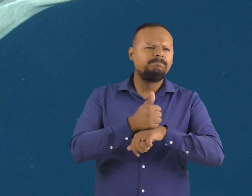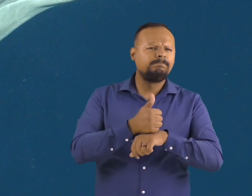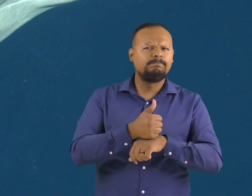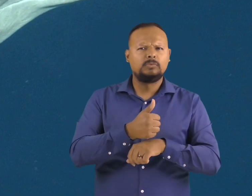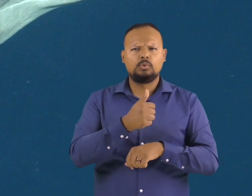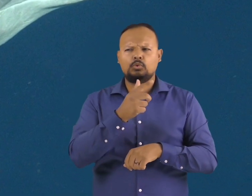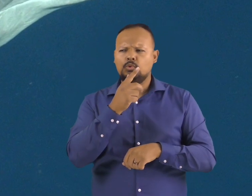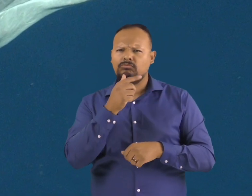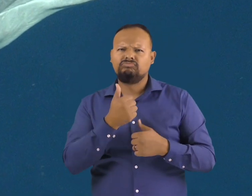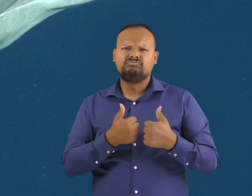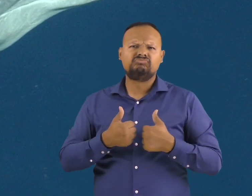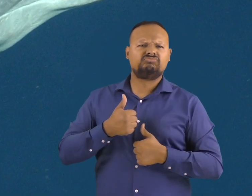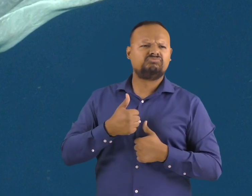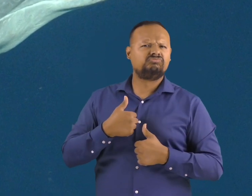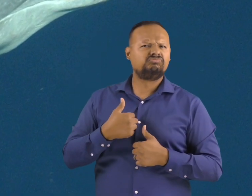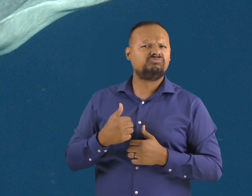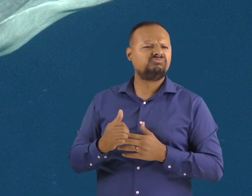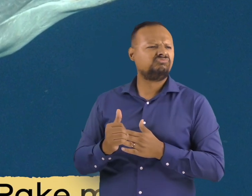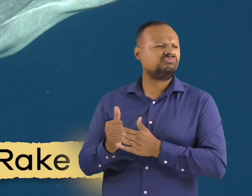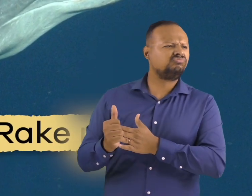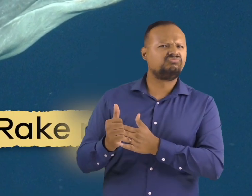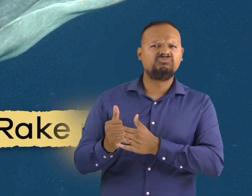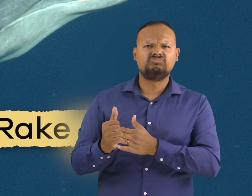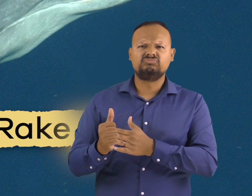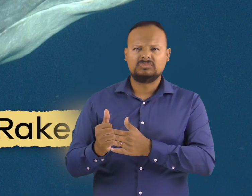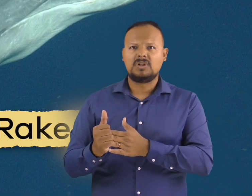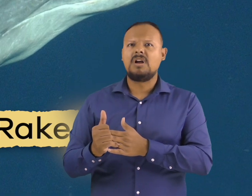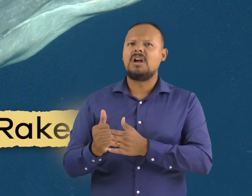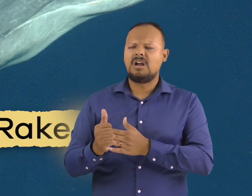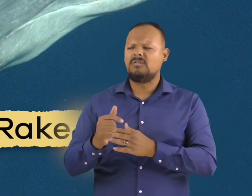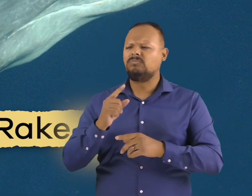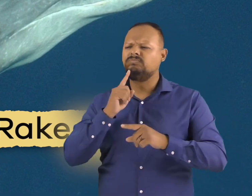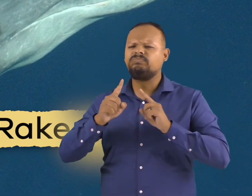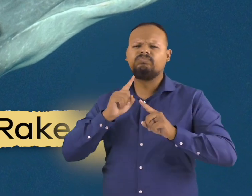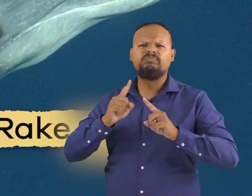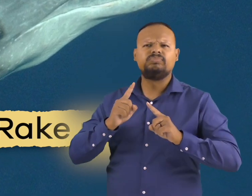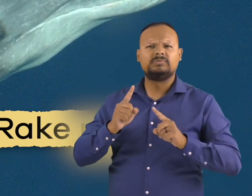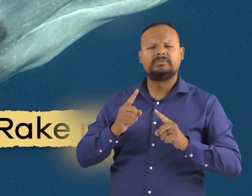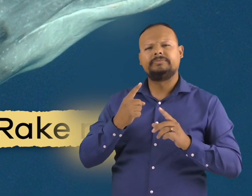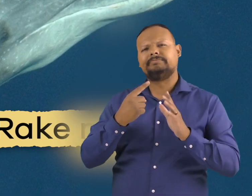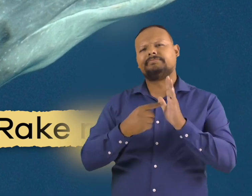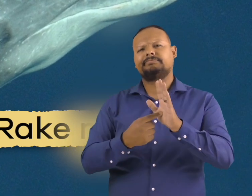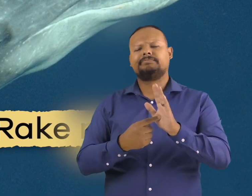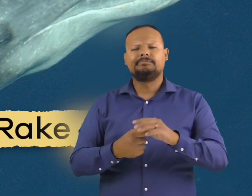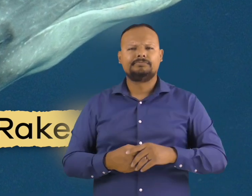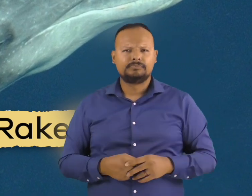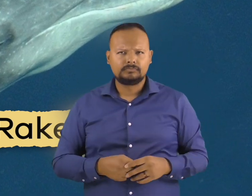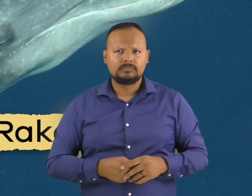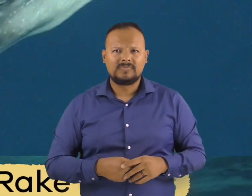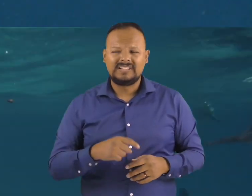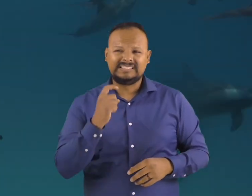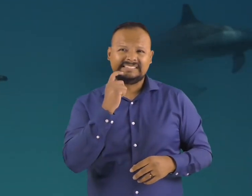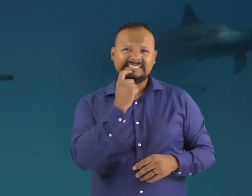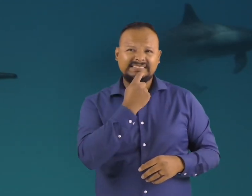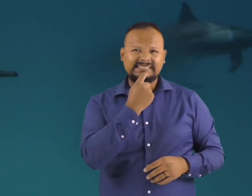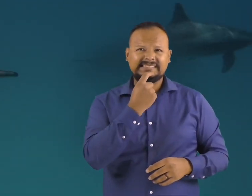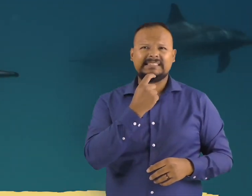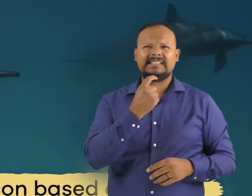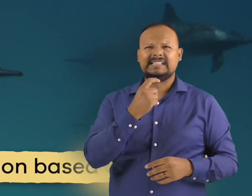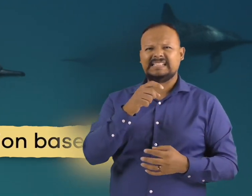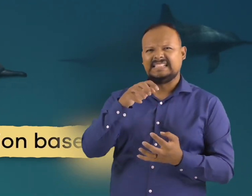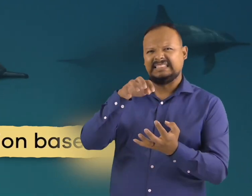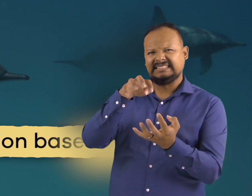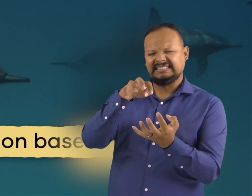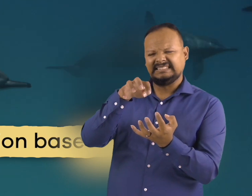they use their teeth to make parallel scratches, called rake marks, on each other's skin. Each